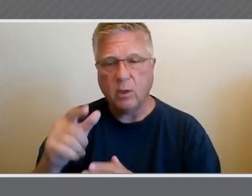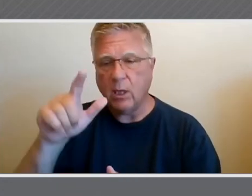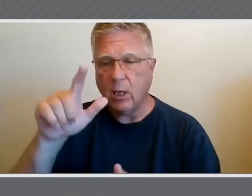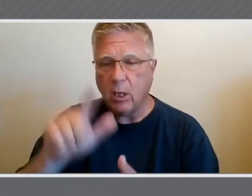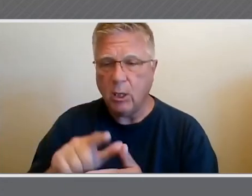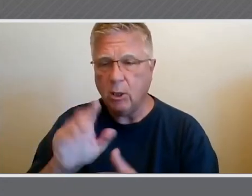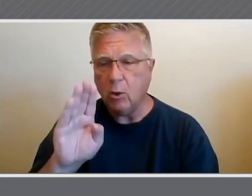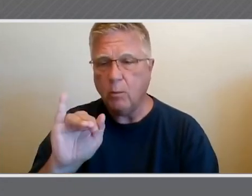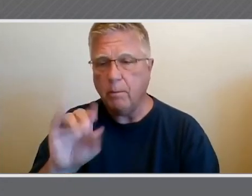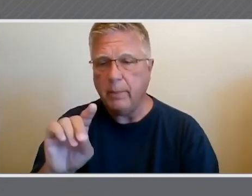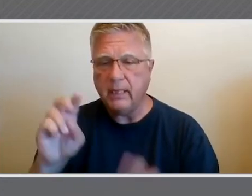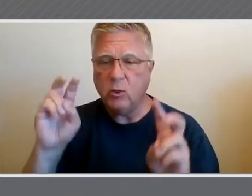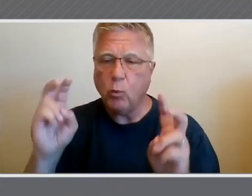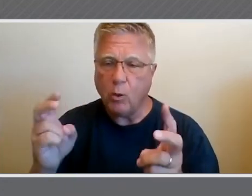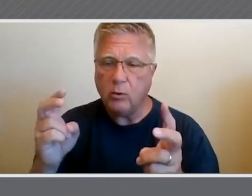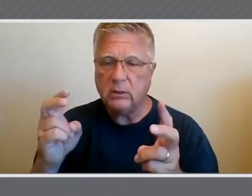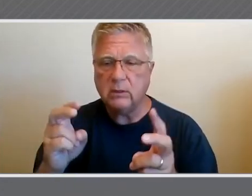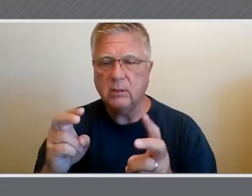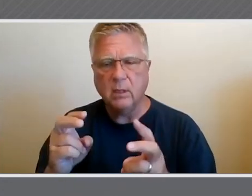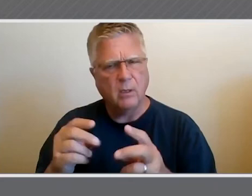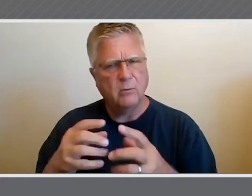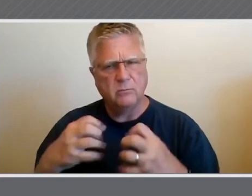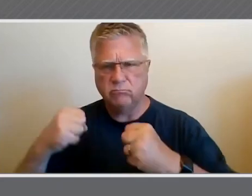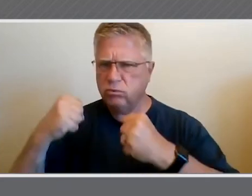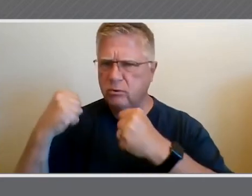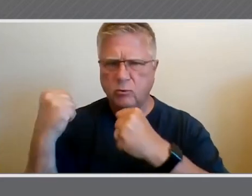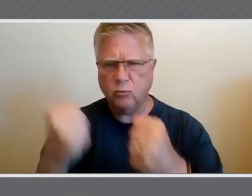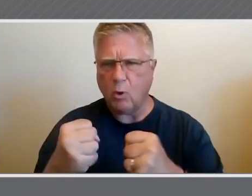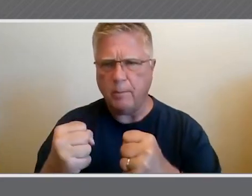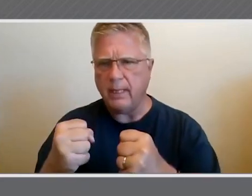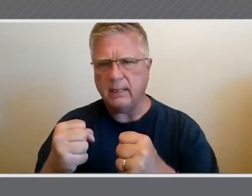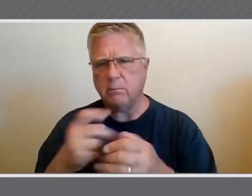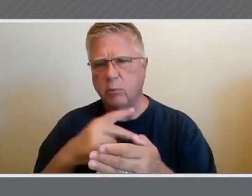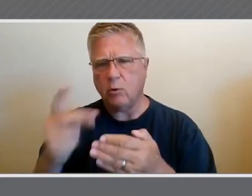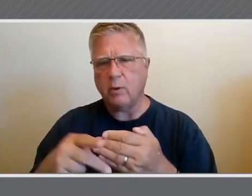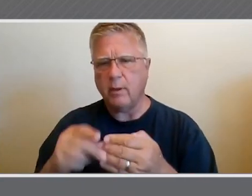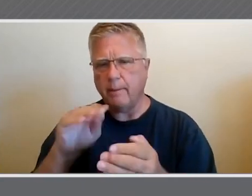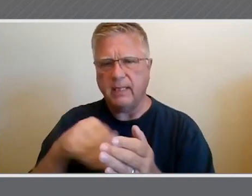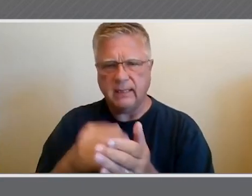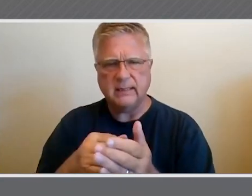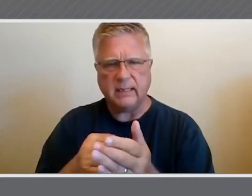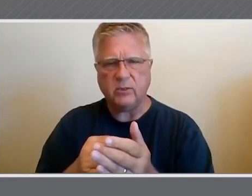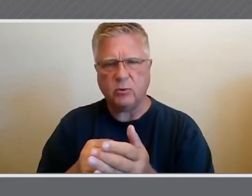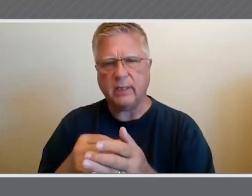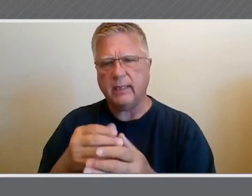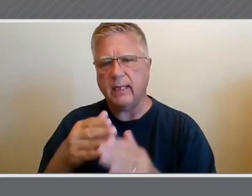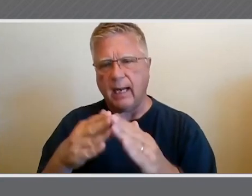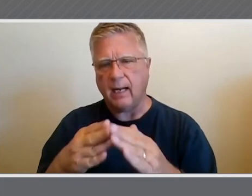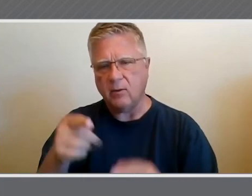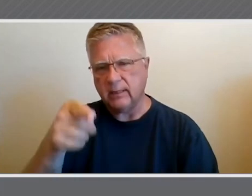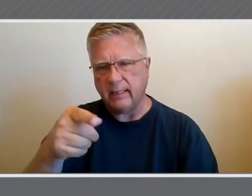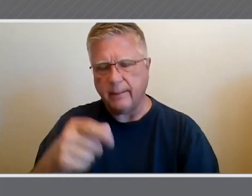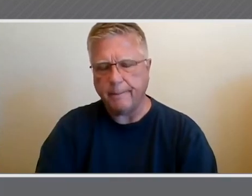quotes. It's a very robust program, and it's all centrally housed within OMB.